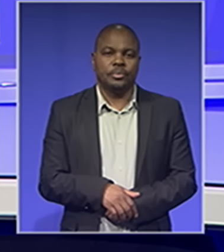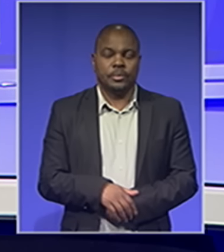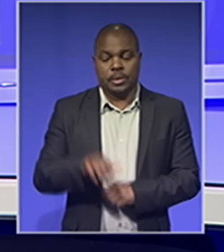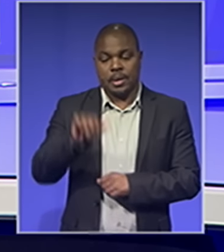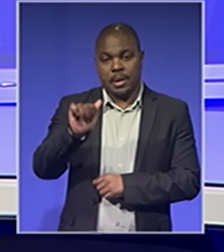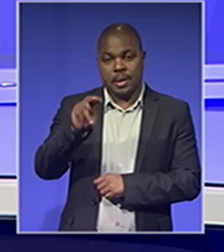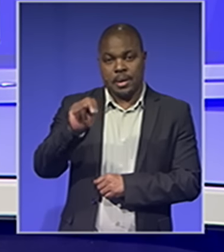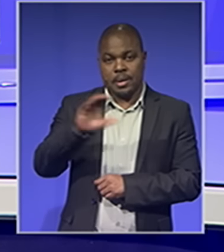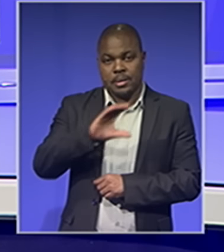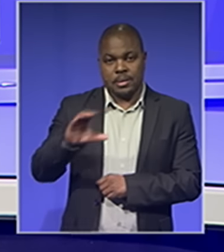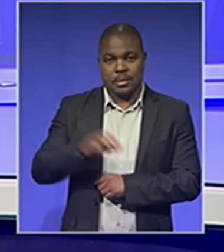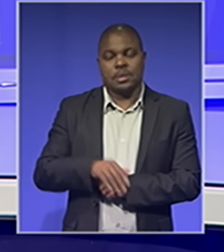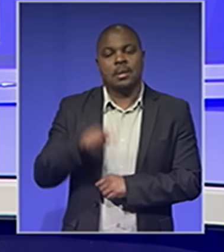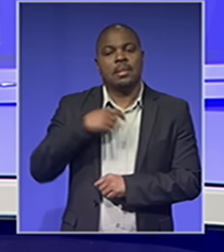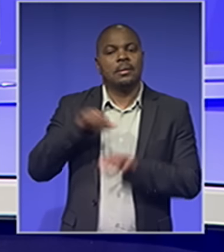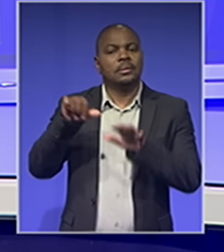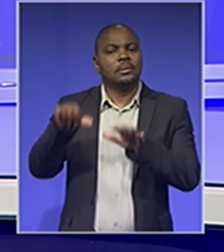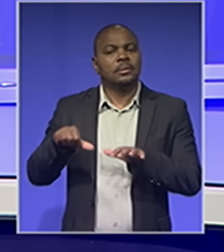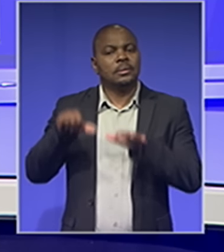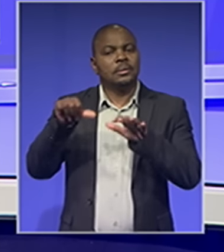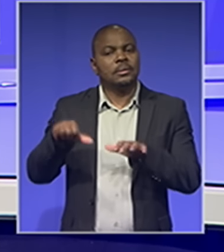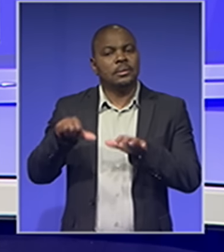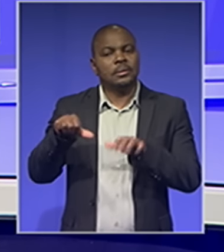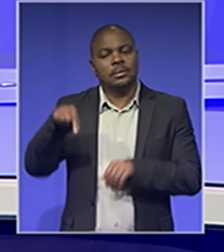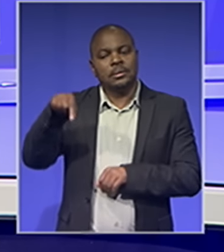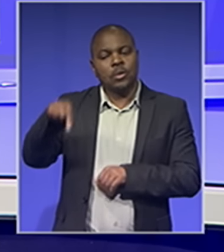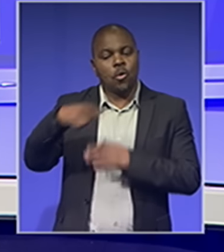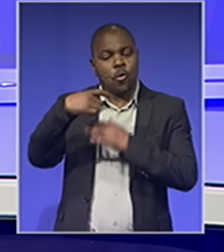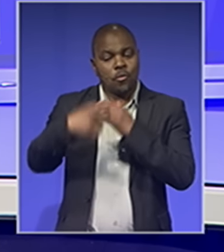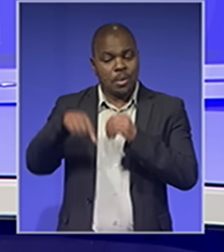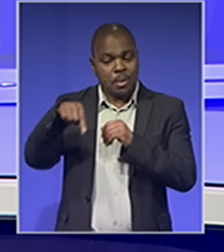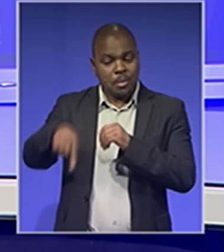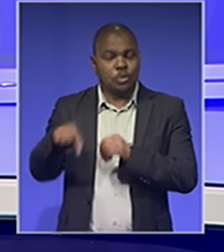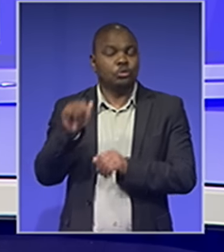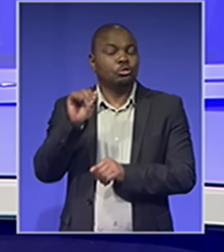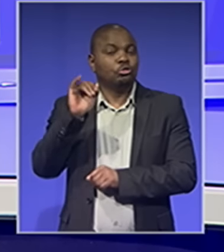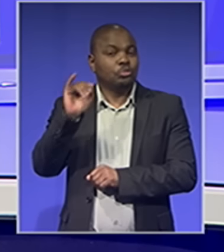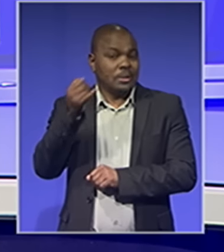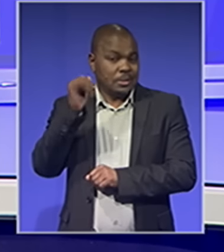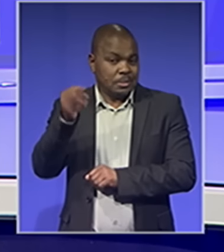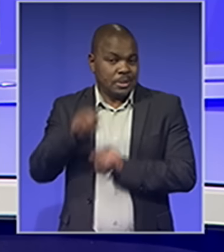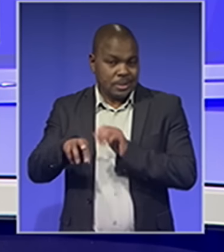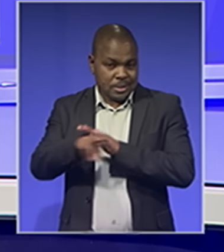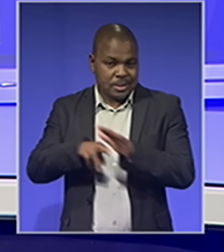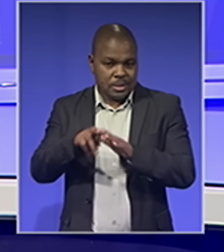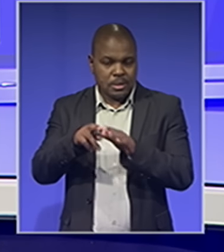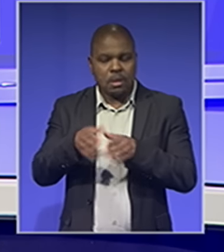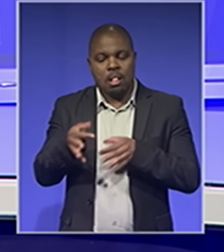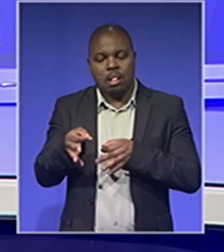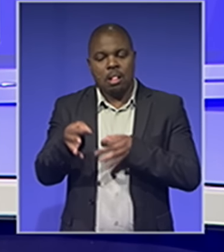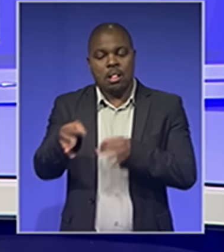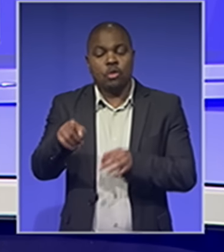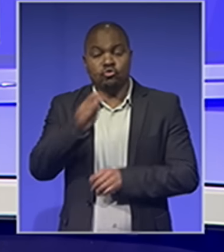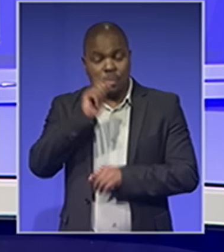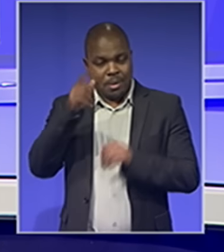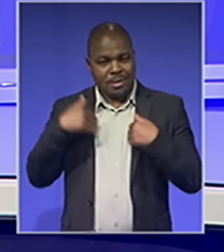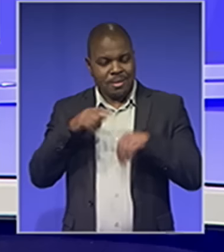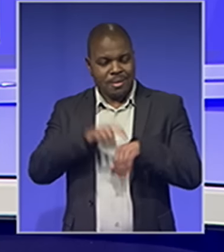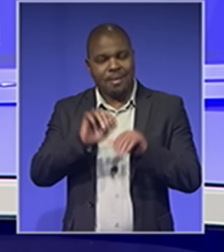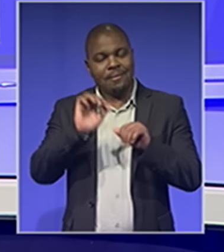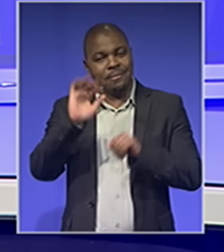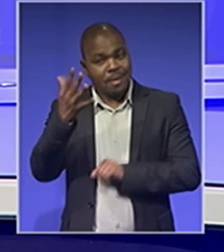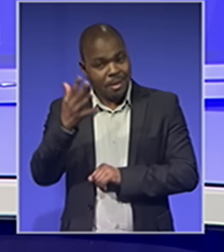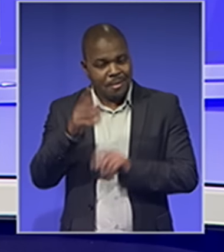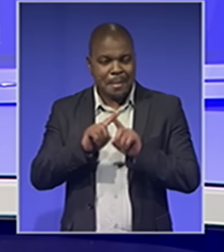Conference ya bo-16 ya ANC ya kgaolo ya Johannesburg e diegisitswe e ne solofetse go simolola ka ura ya 5 mme le fa go